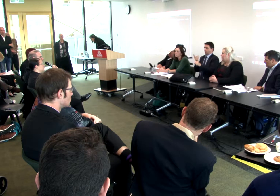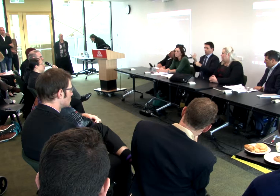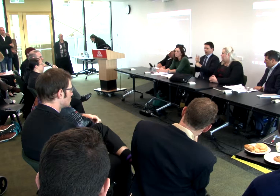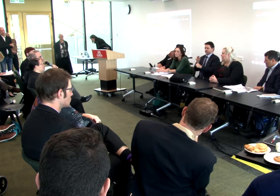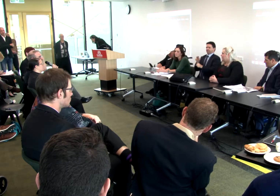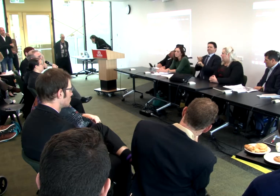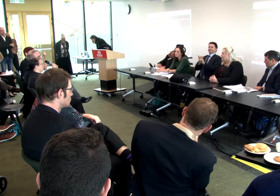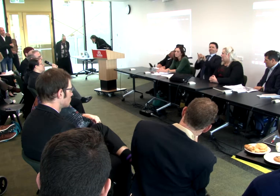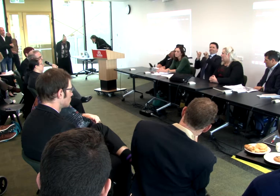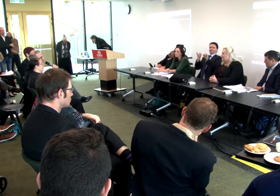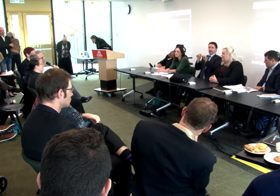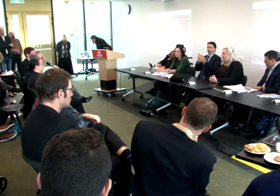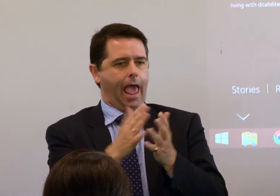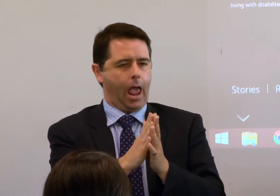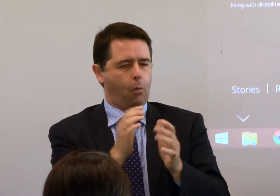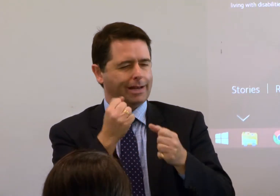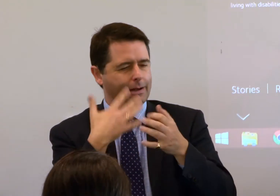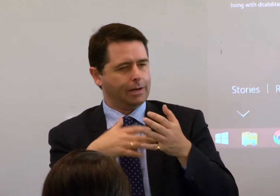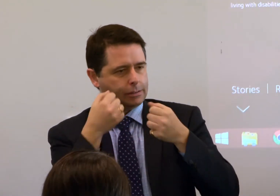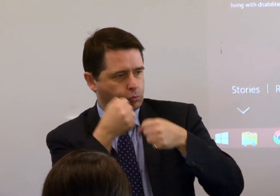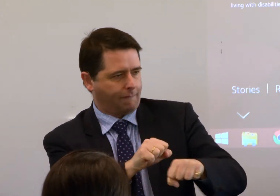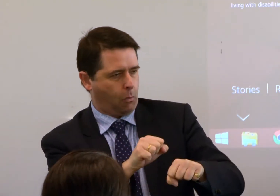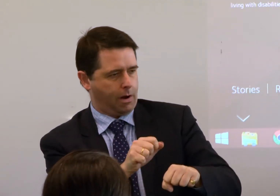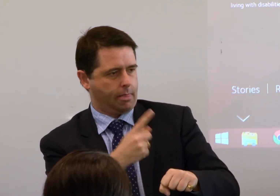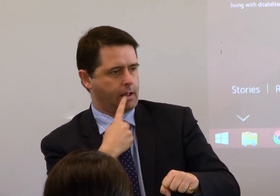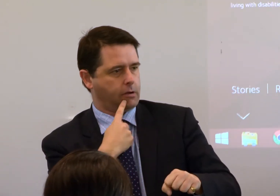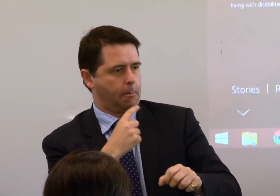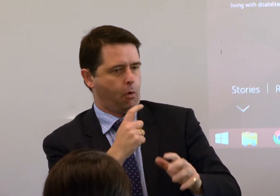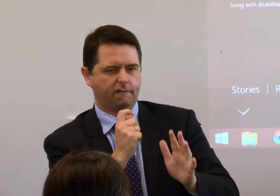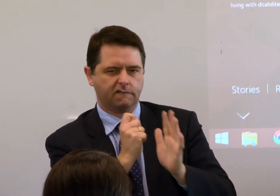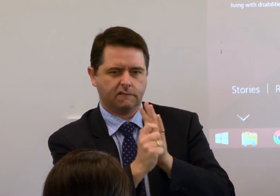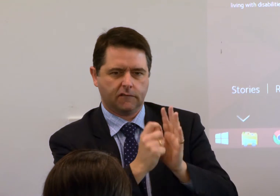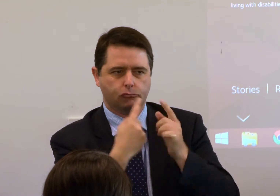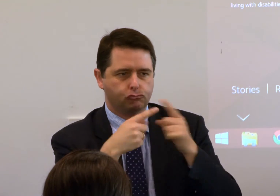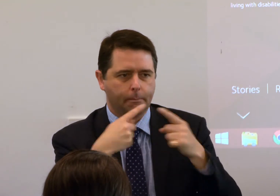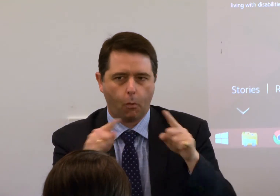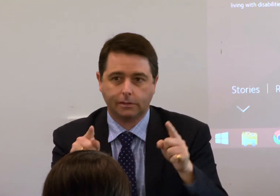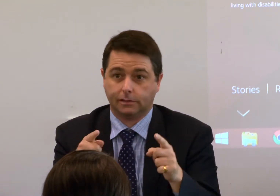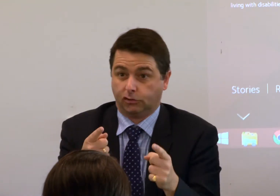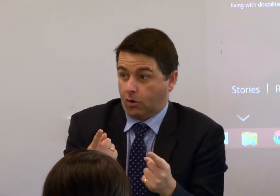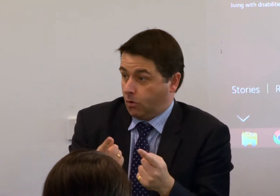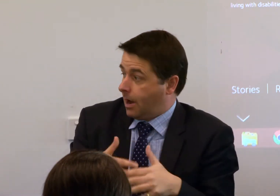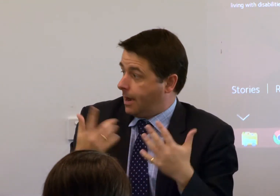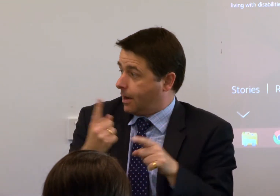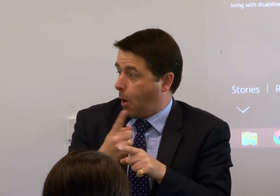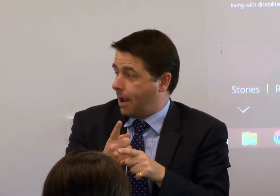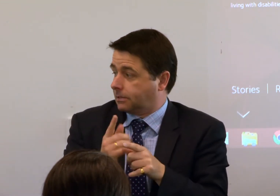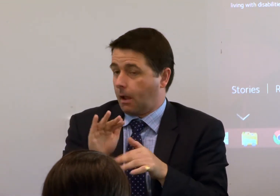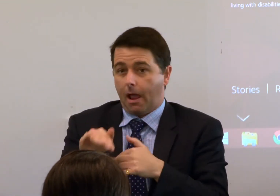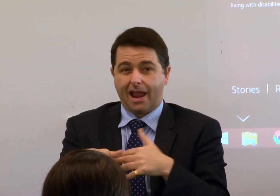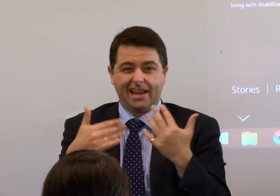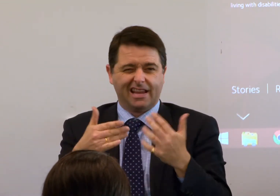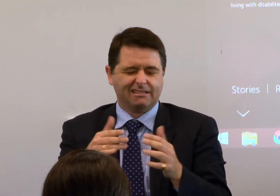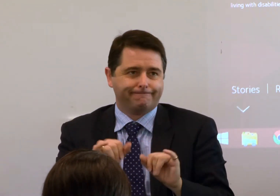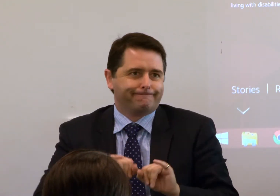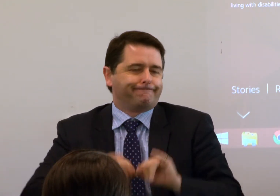this idea, or if you have other examples where you've seen adverse reporting, the type of reporting.